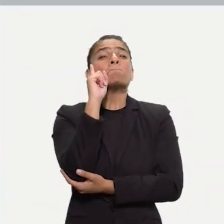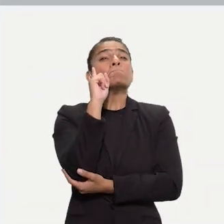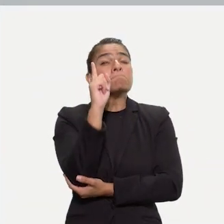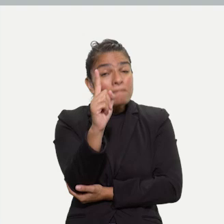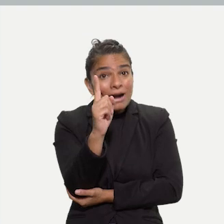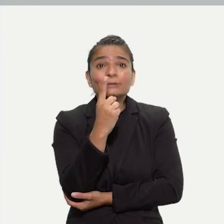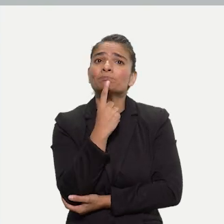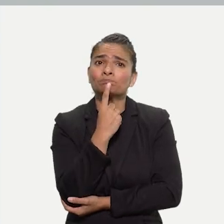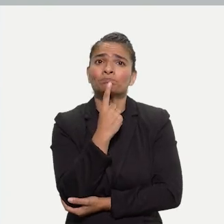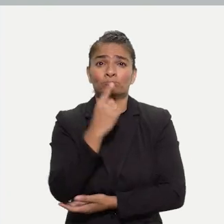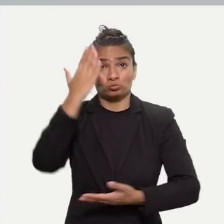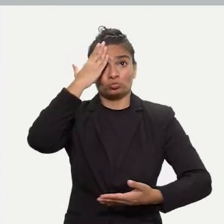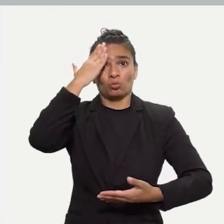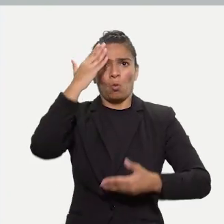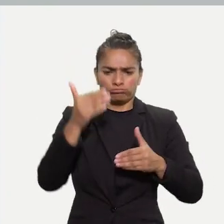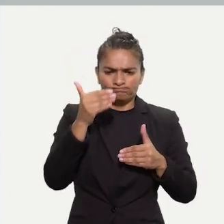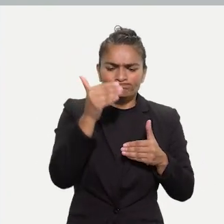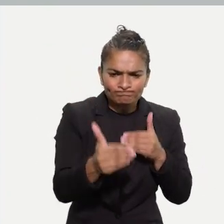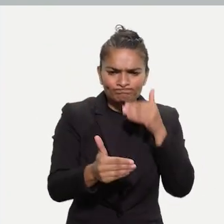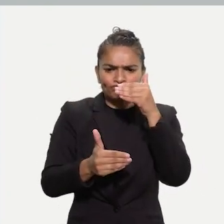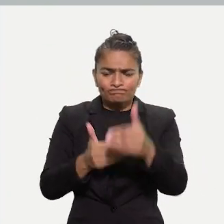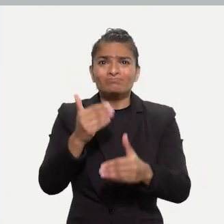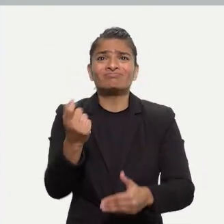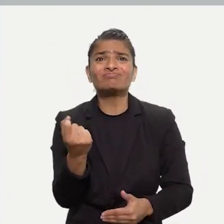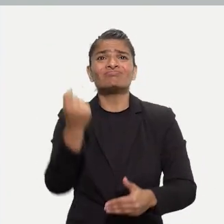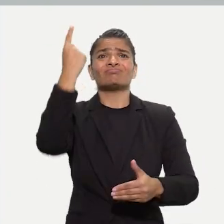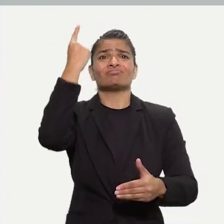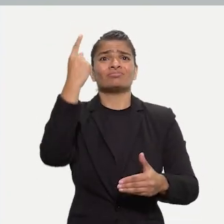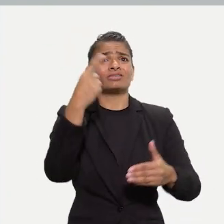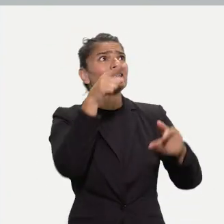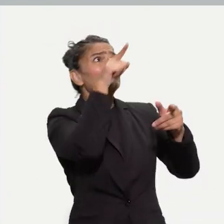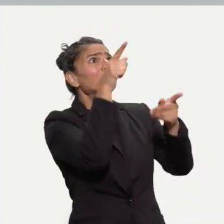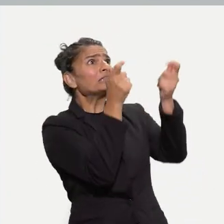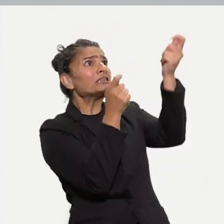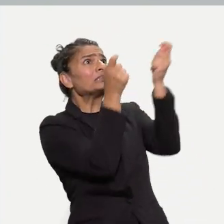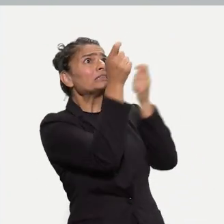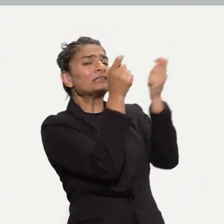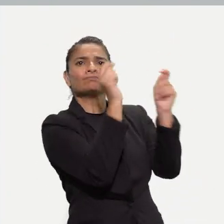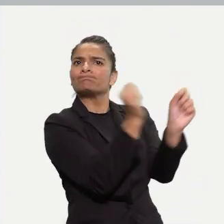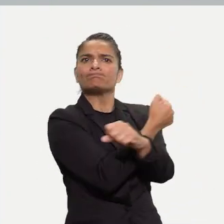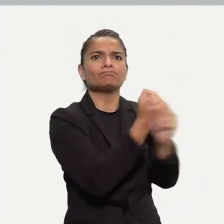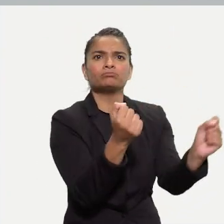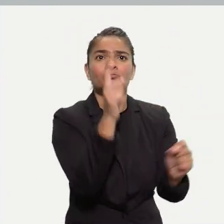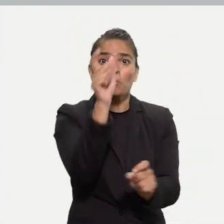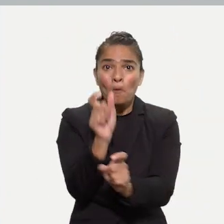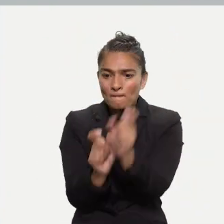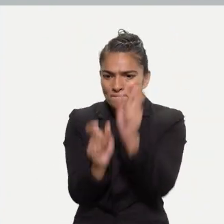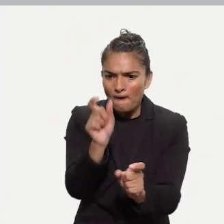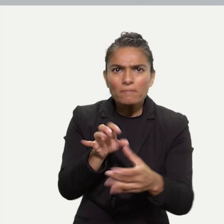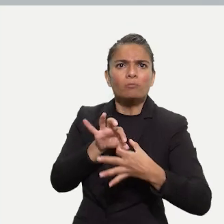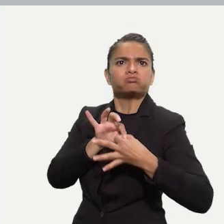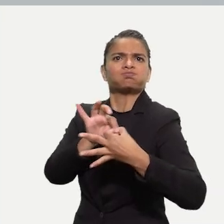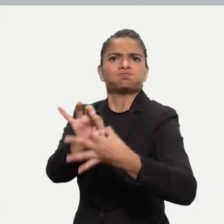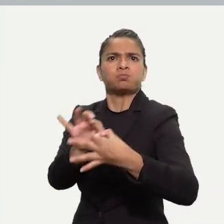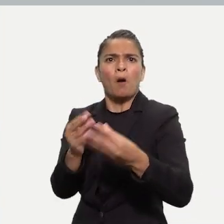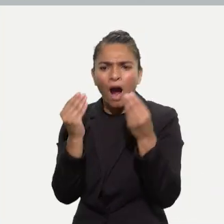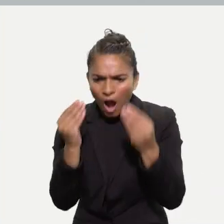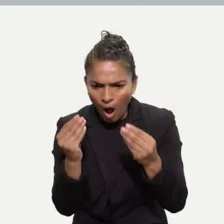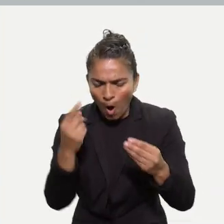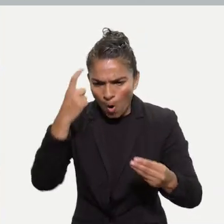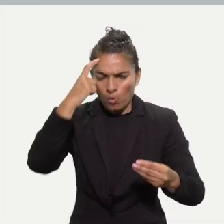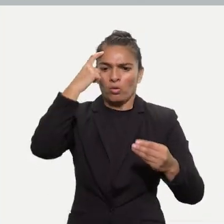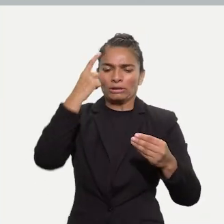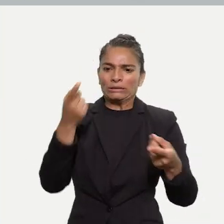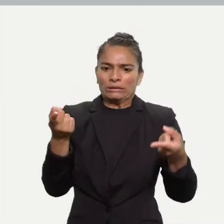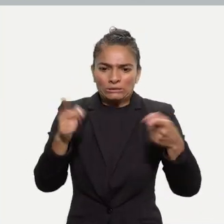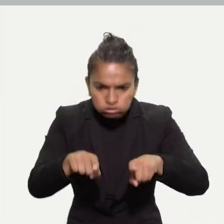disasters anymore. And this, we will look later into this, but this is from a growing understanding of disasters and